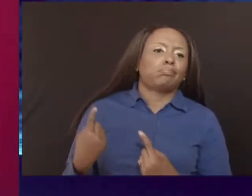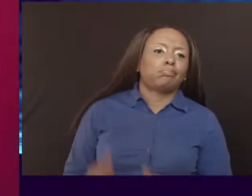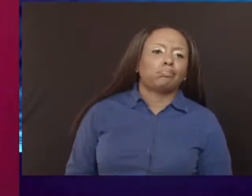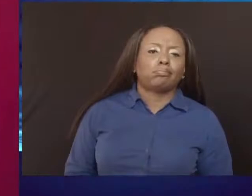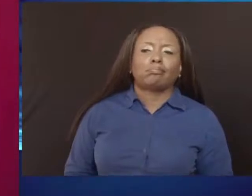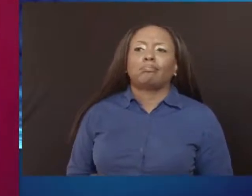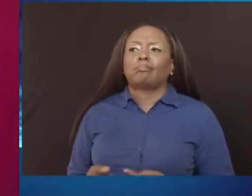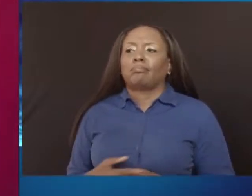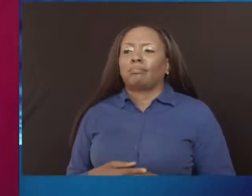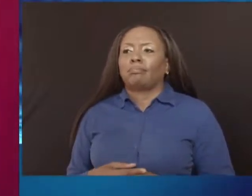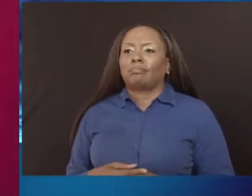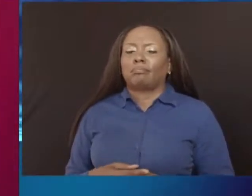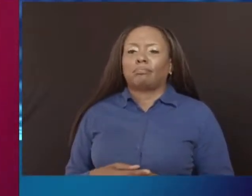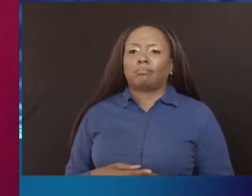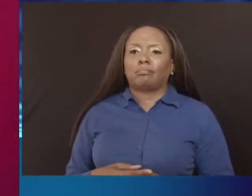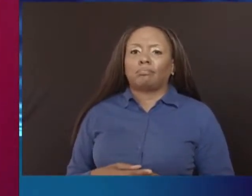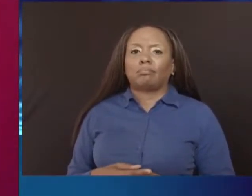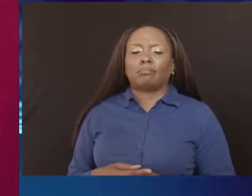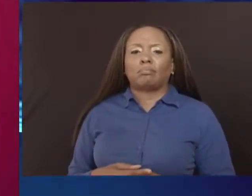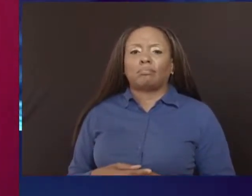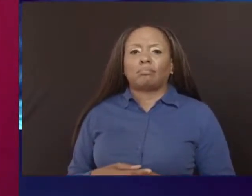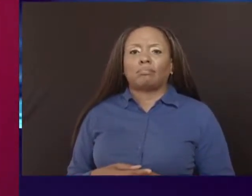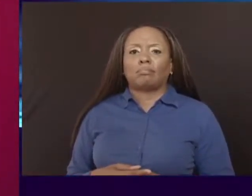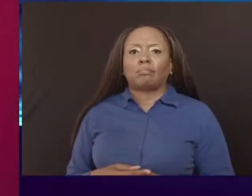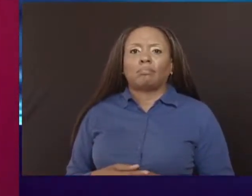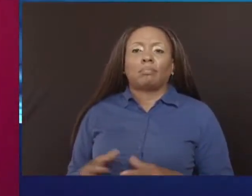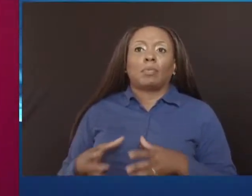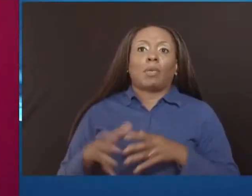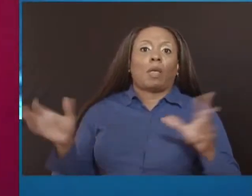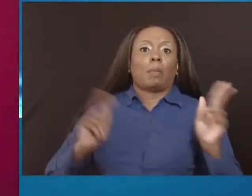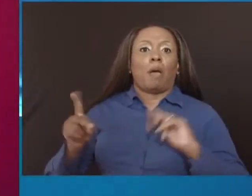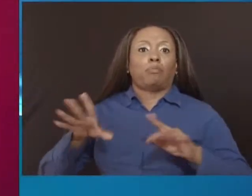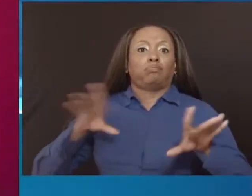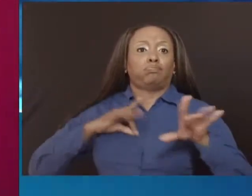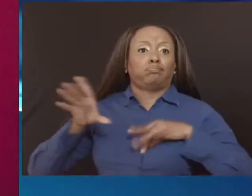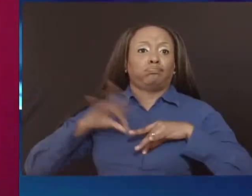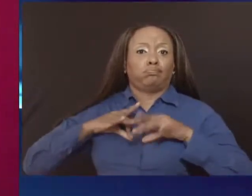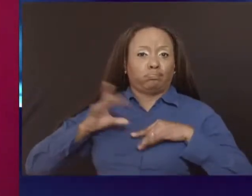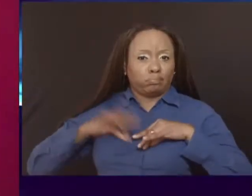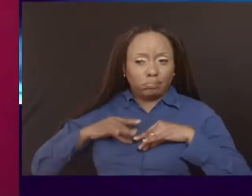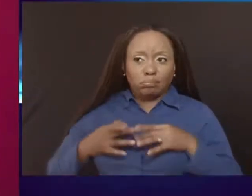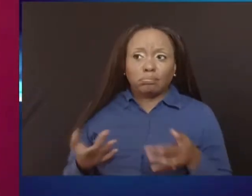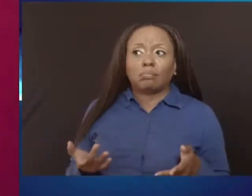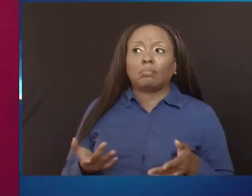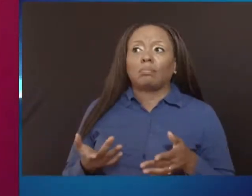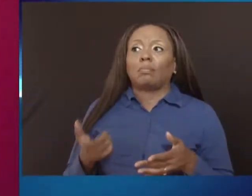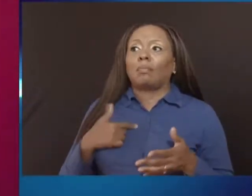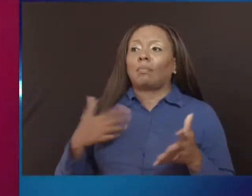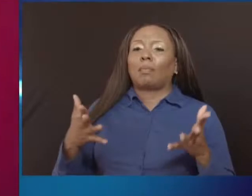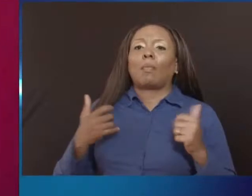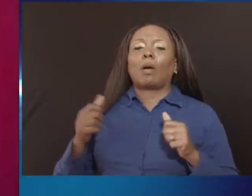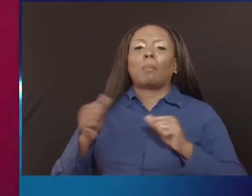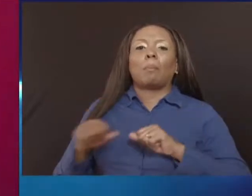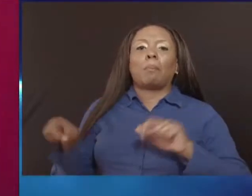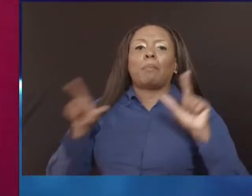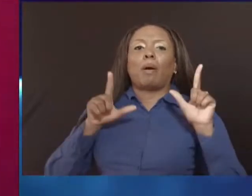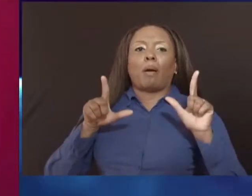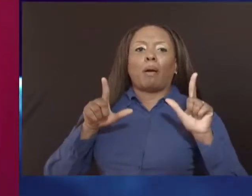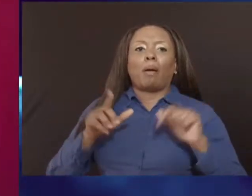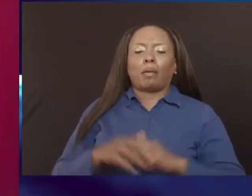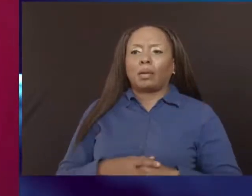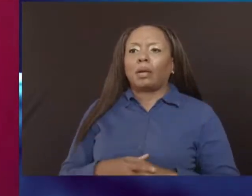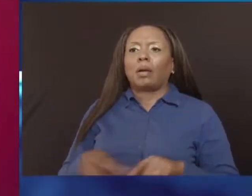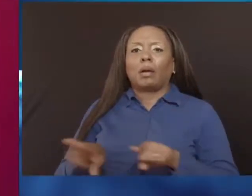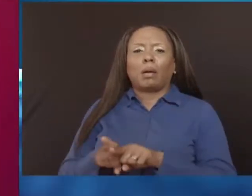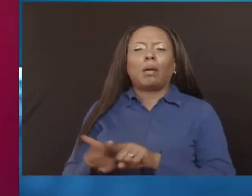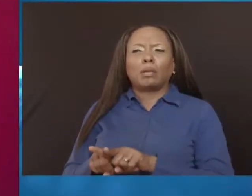a very high incidence or rate of cases of COVID. And if you would permit me, I just want to put some